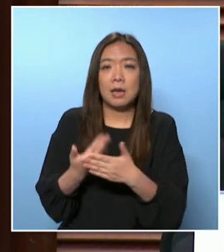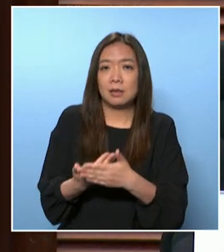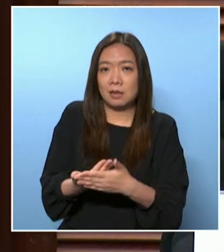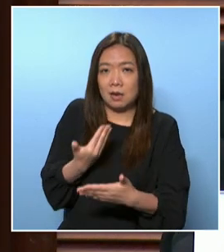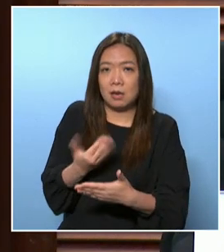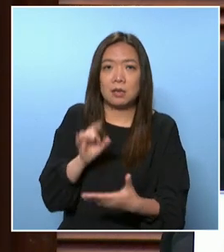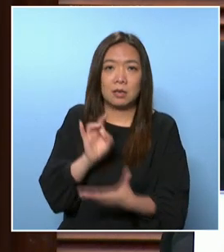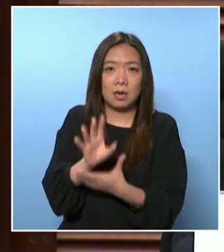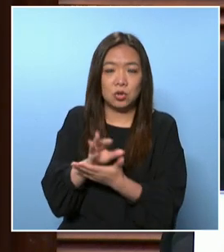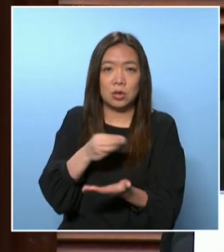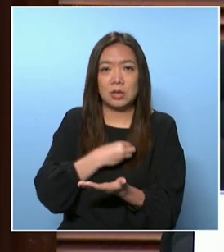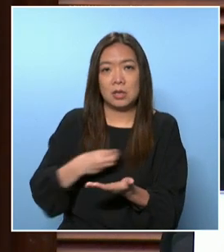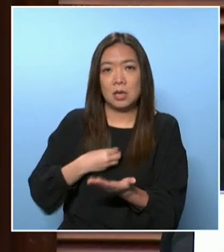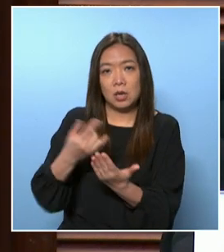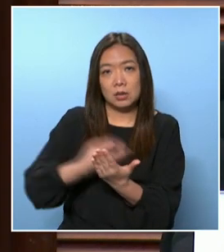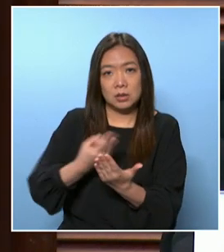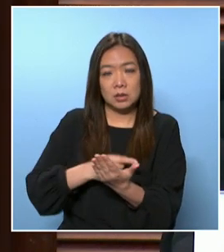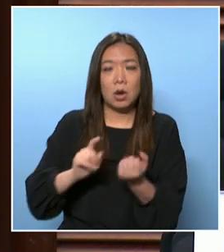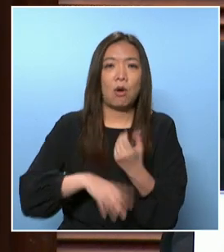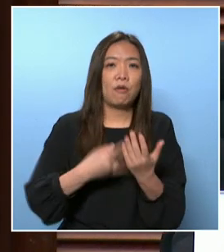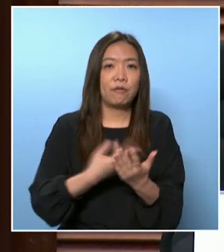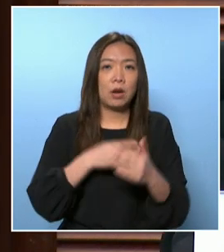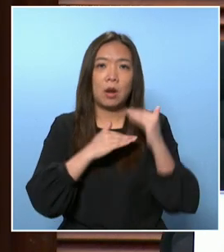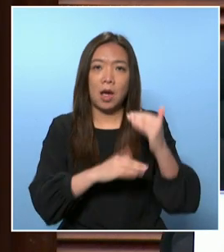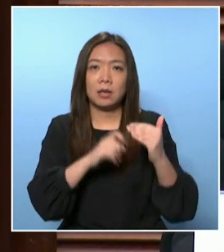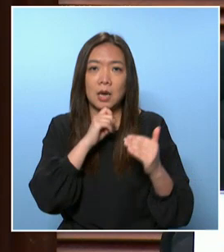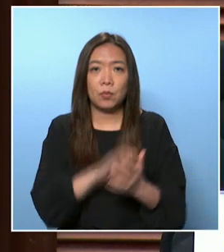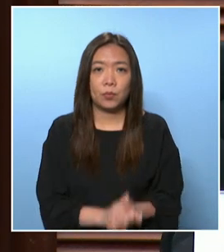law, the AMD